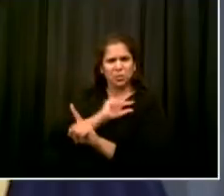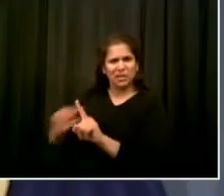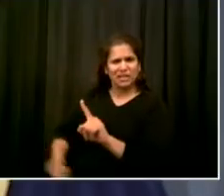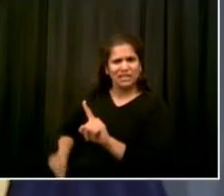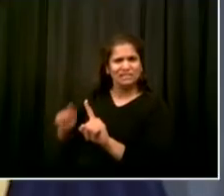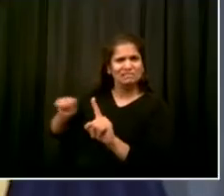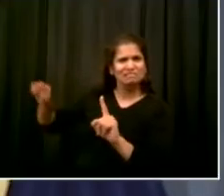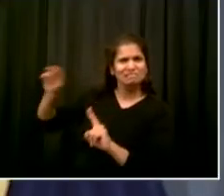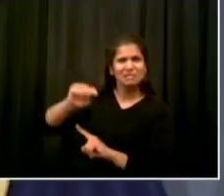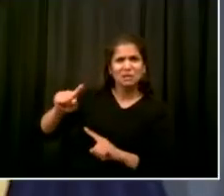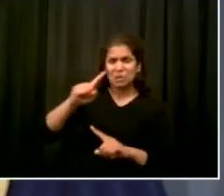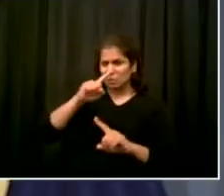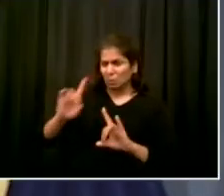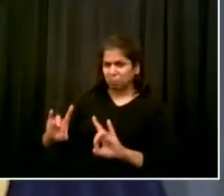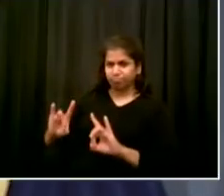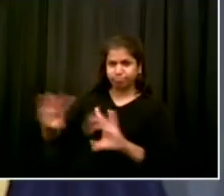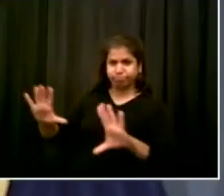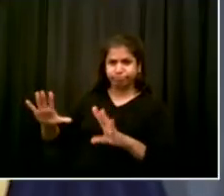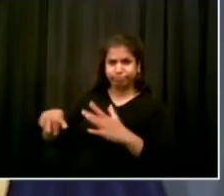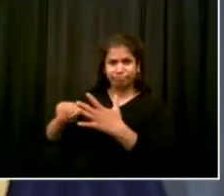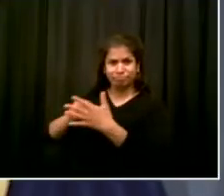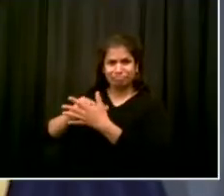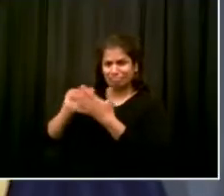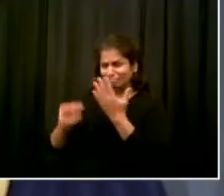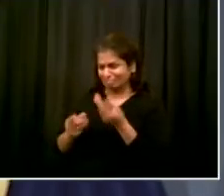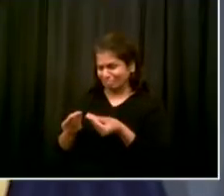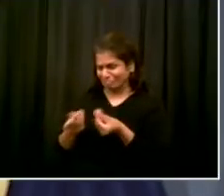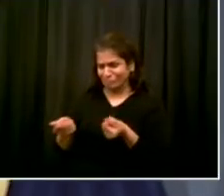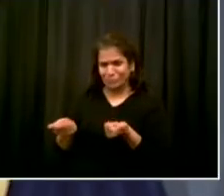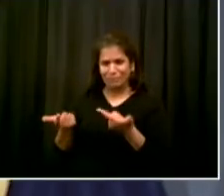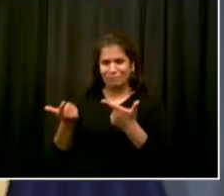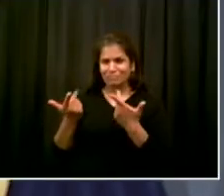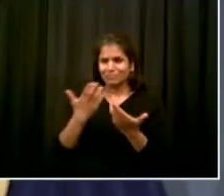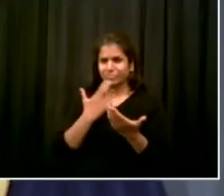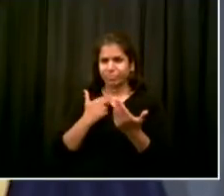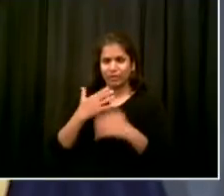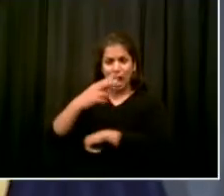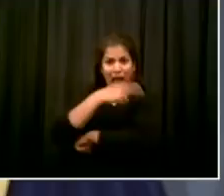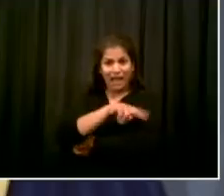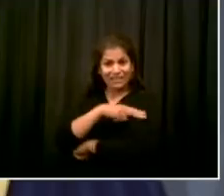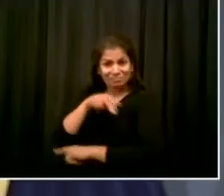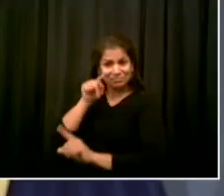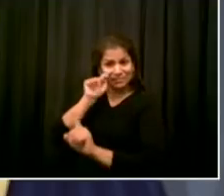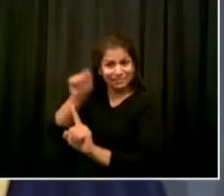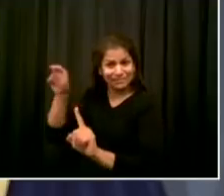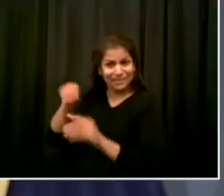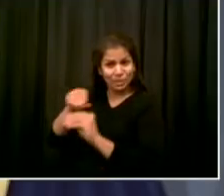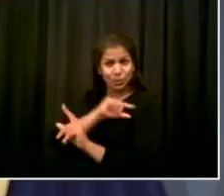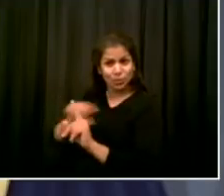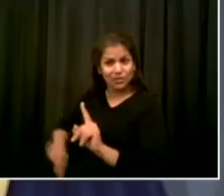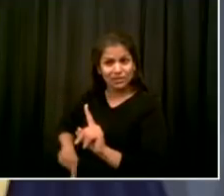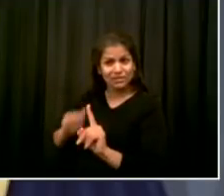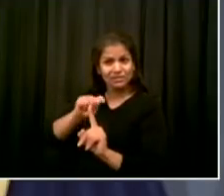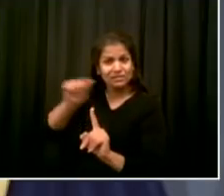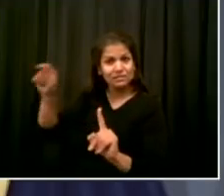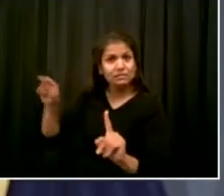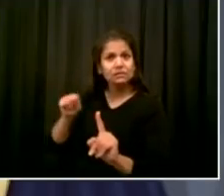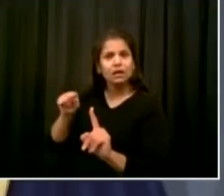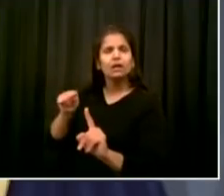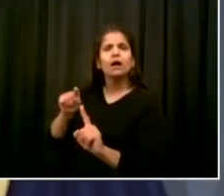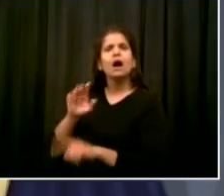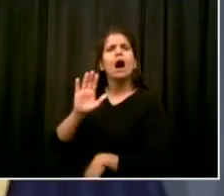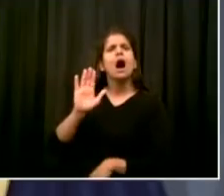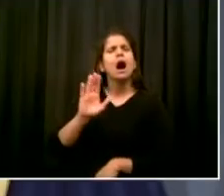know the status of that. The work was supposed to begin around now. So knowing that this borough has the fewest hospital beds, it keeps expanding, closed